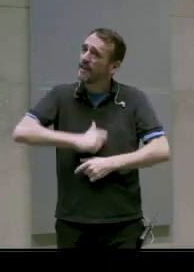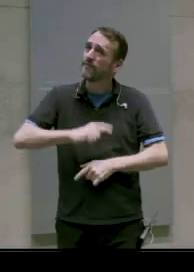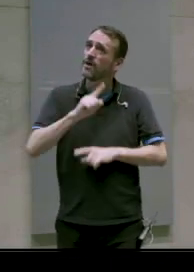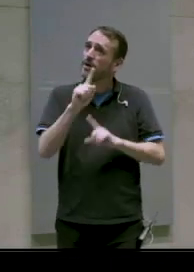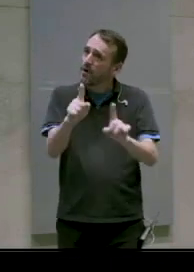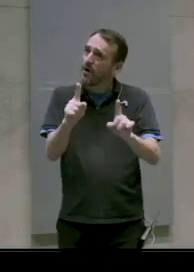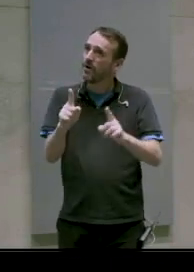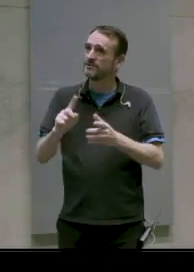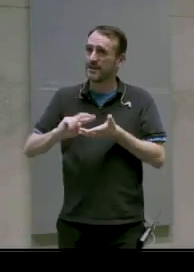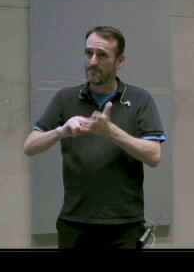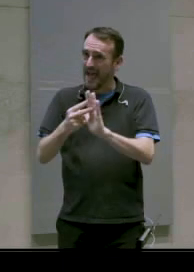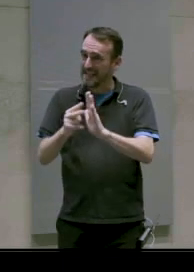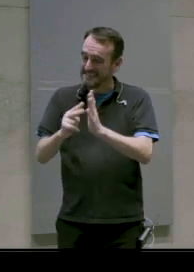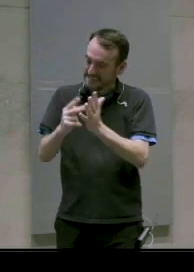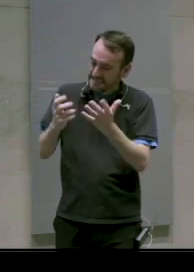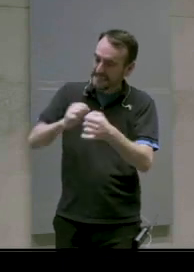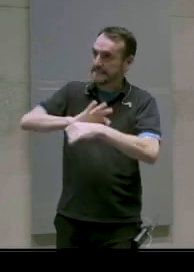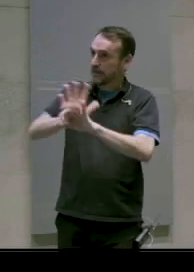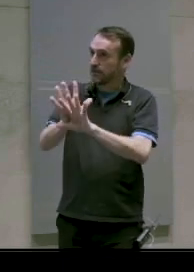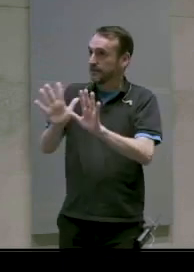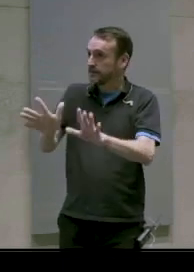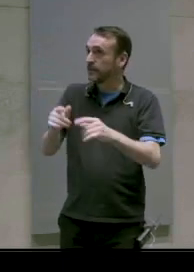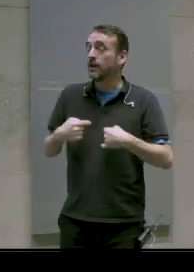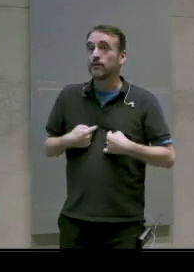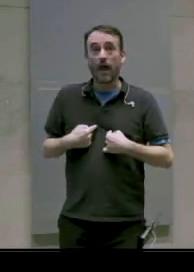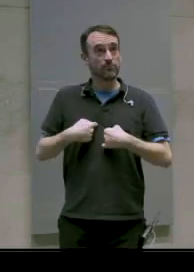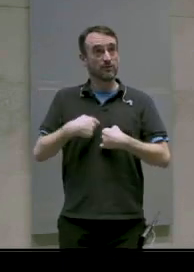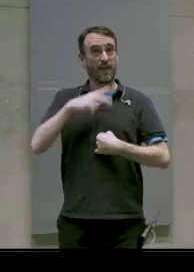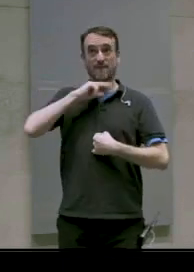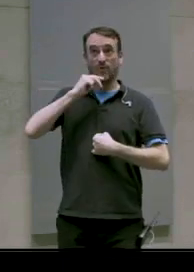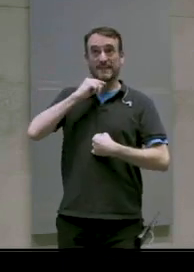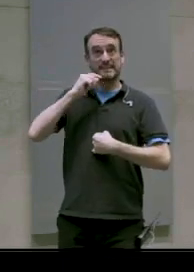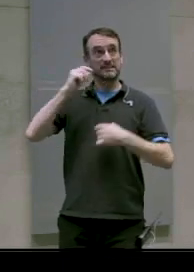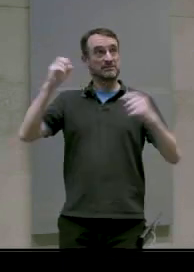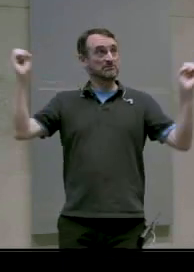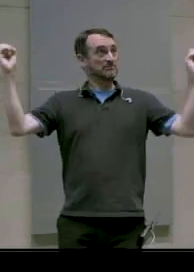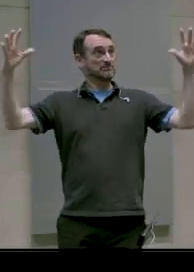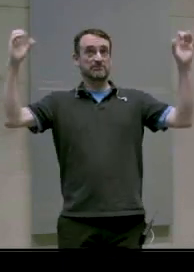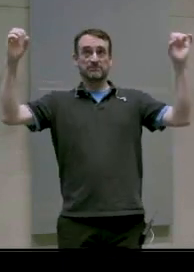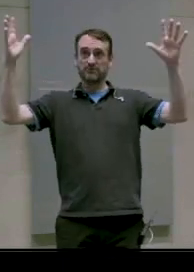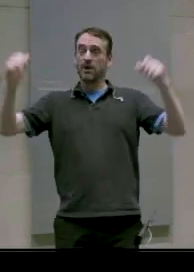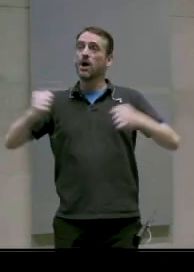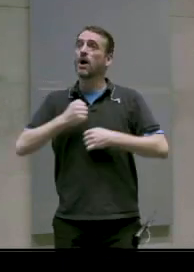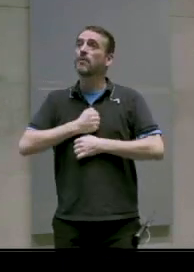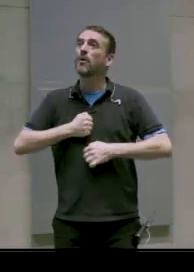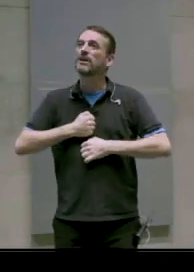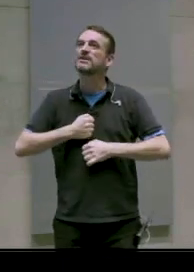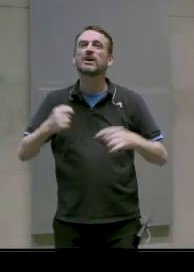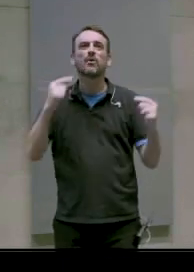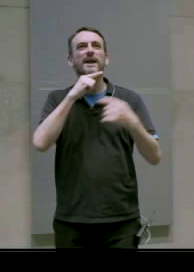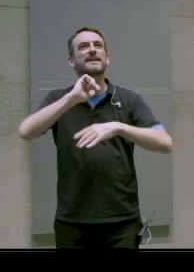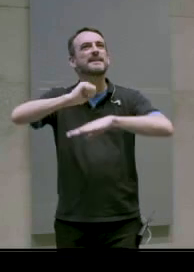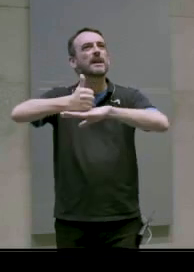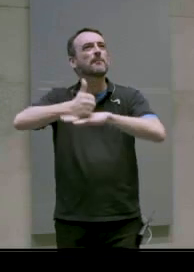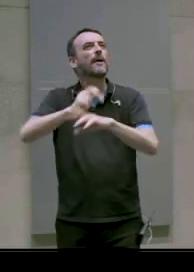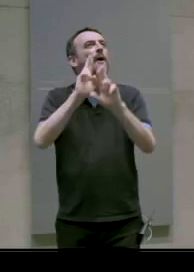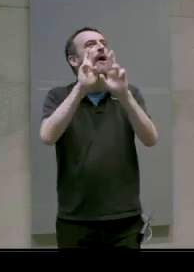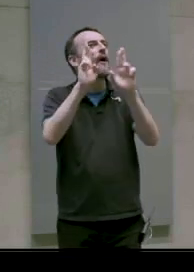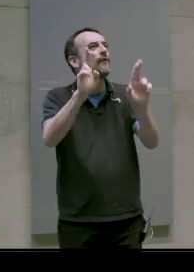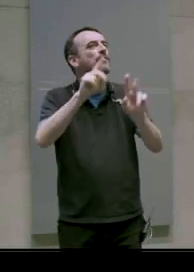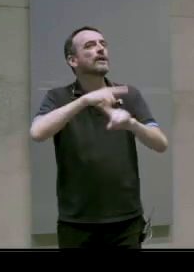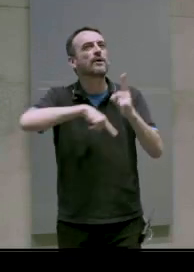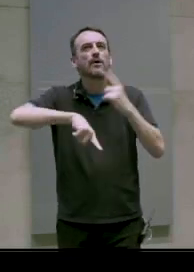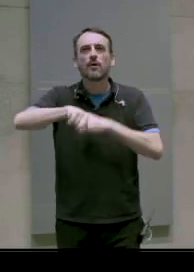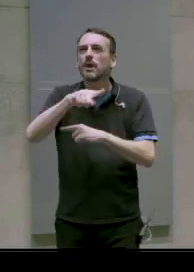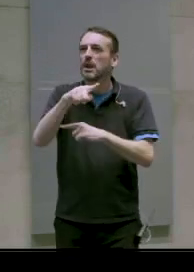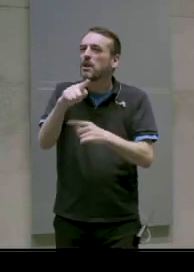just be a disembodied voice coming through to you from the conference speakers. Apologies for this funky setup, but hopefully you can still enjoy